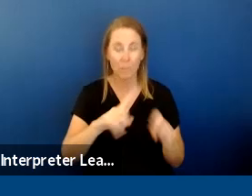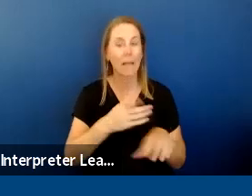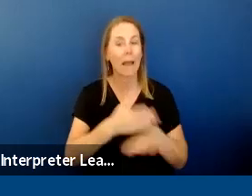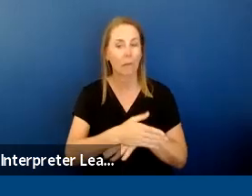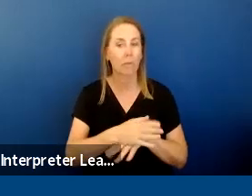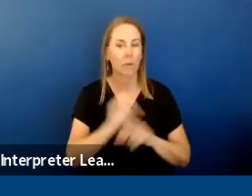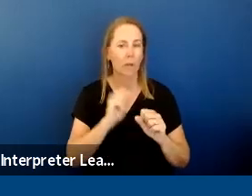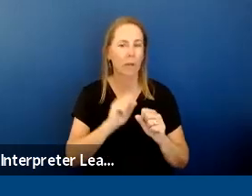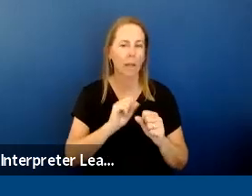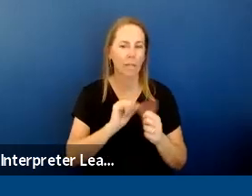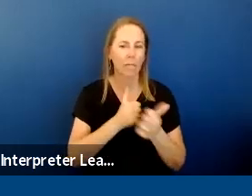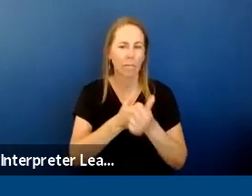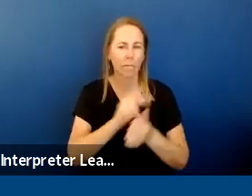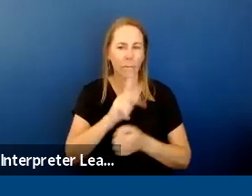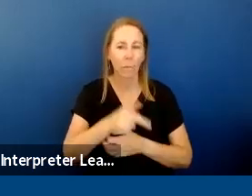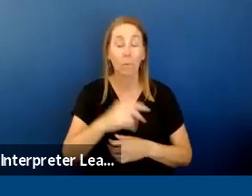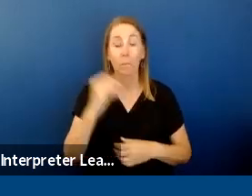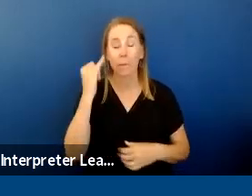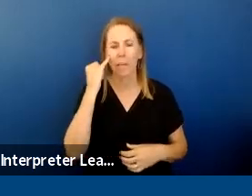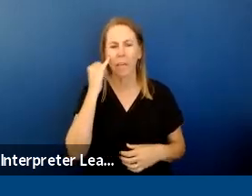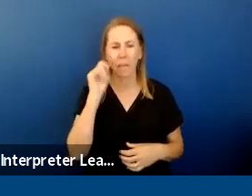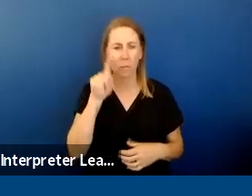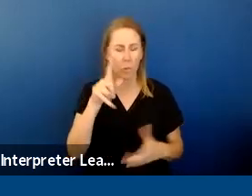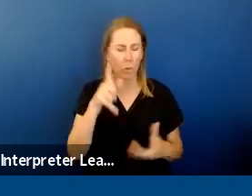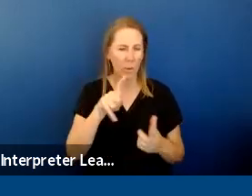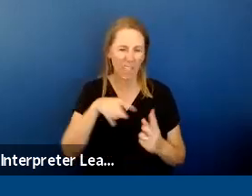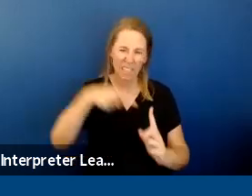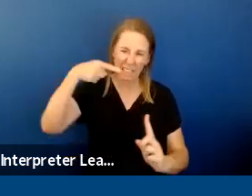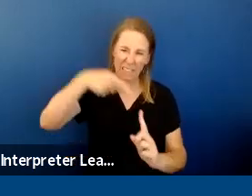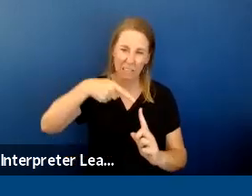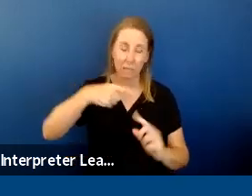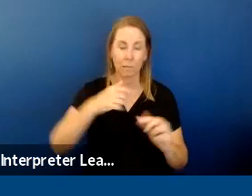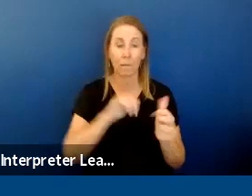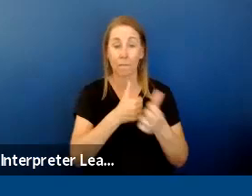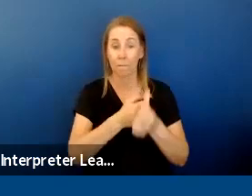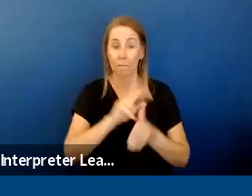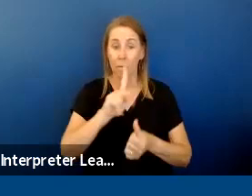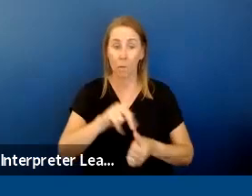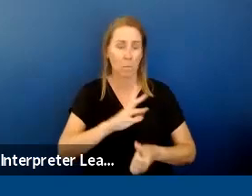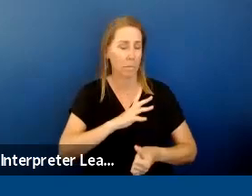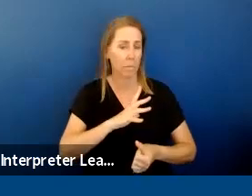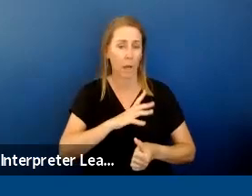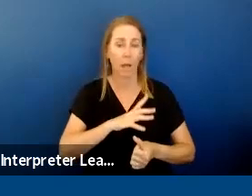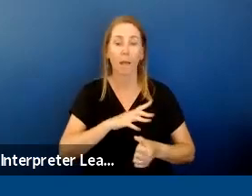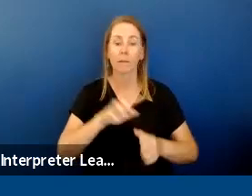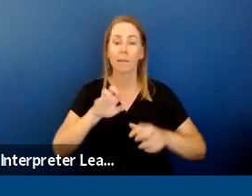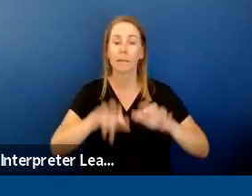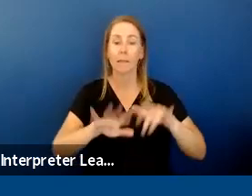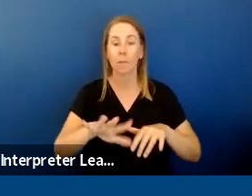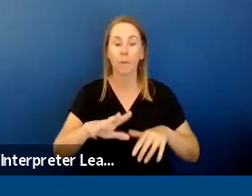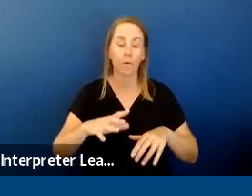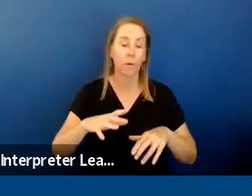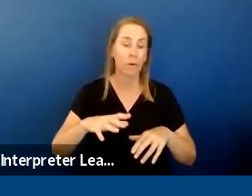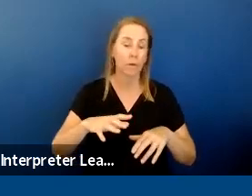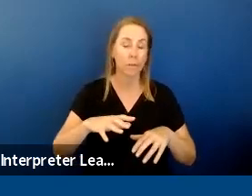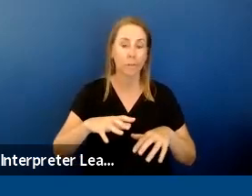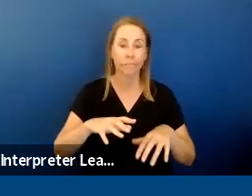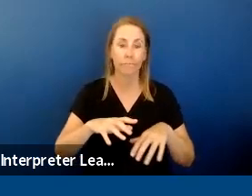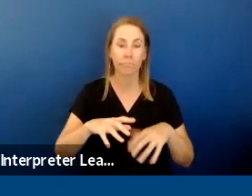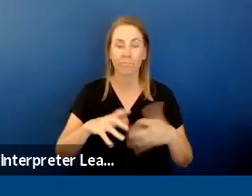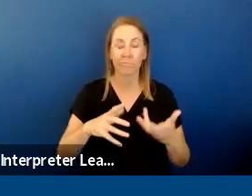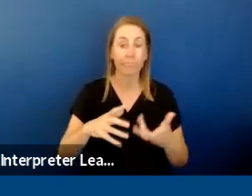County. Lisa, are you in the unincorporated area of El Paso County or in a incorporated community? Because the community